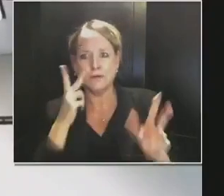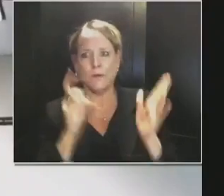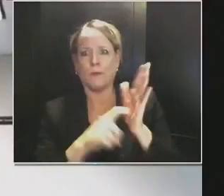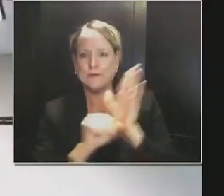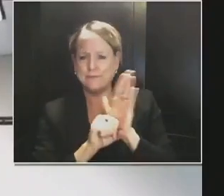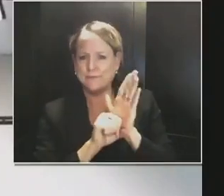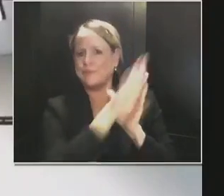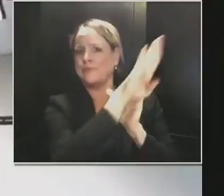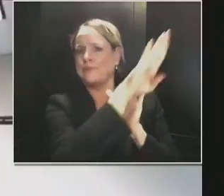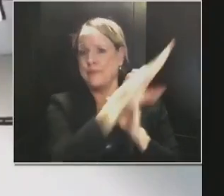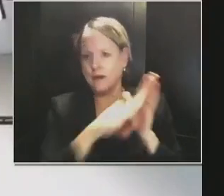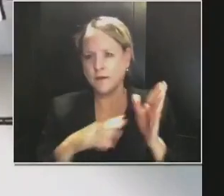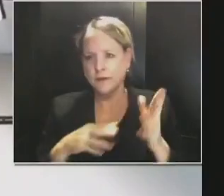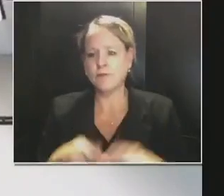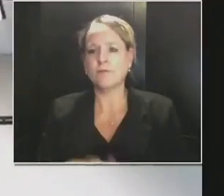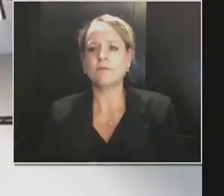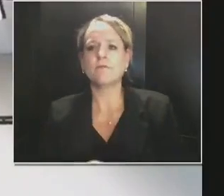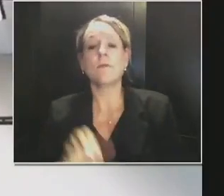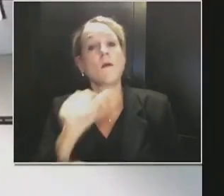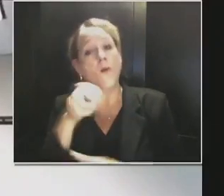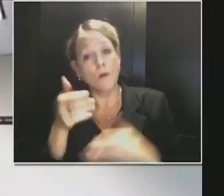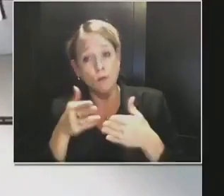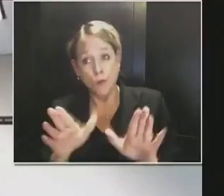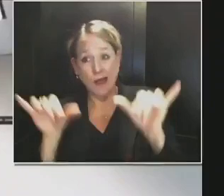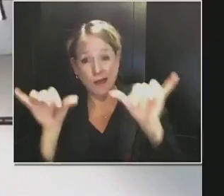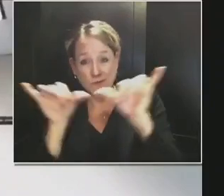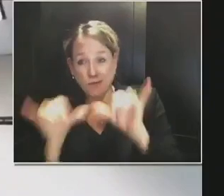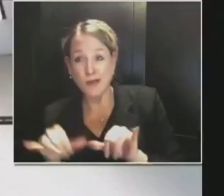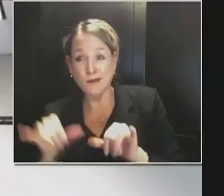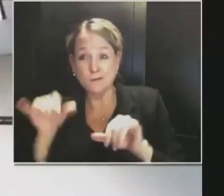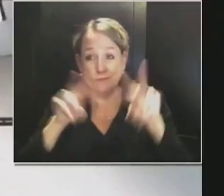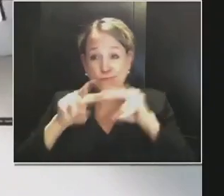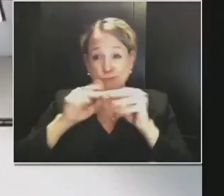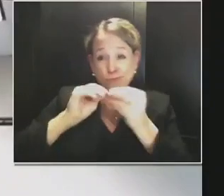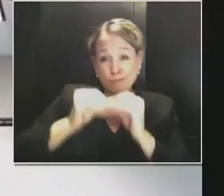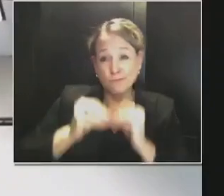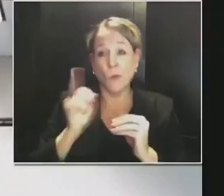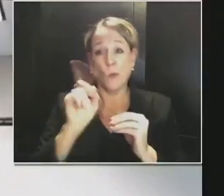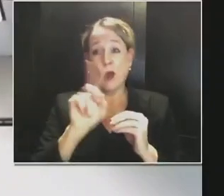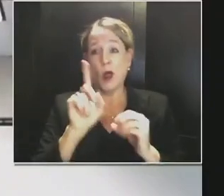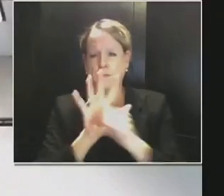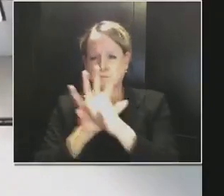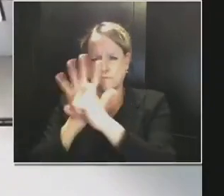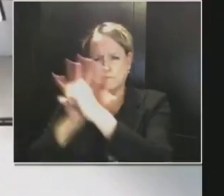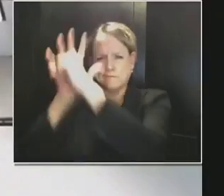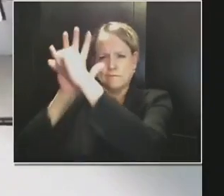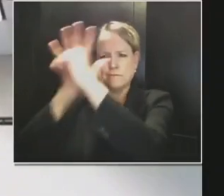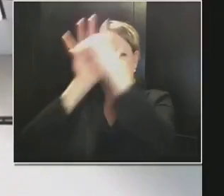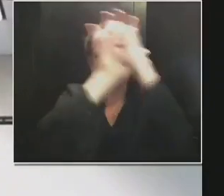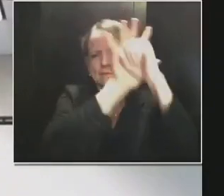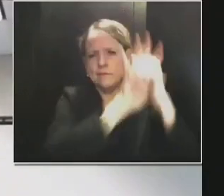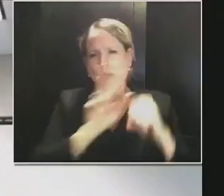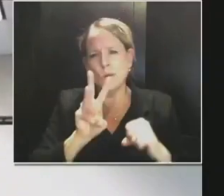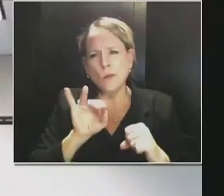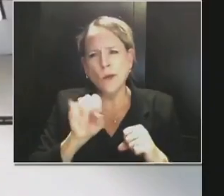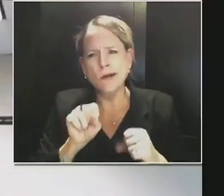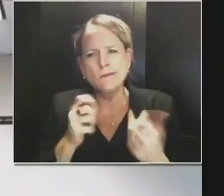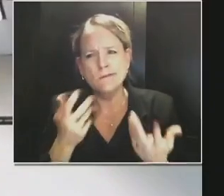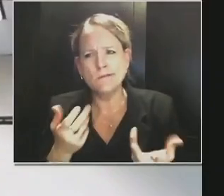us understand how COVID has spread throughout our state. And our more recent COVID-19 activity